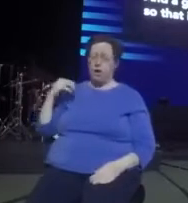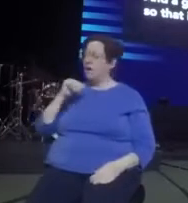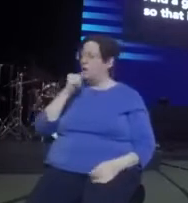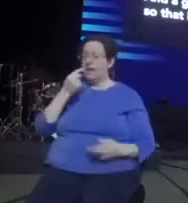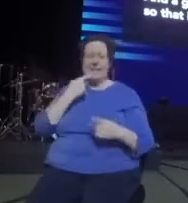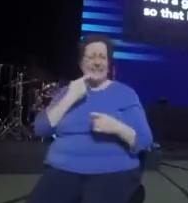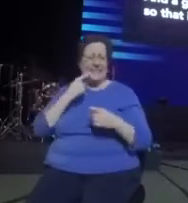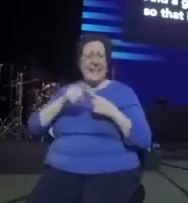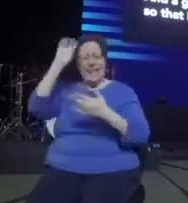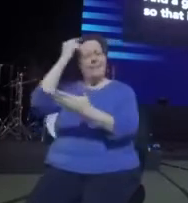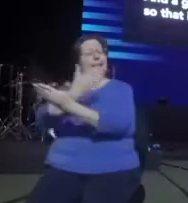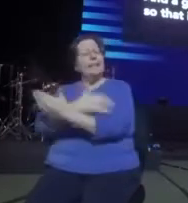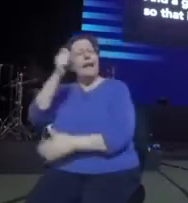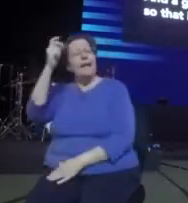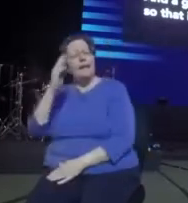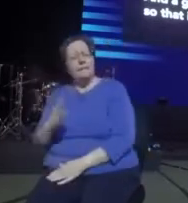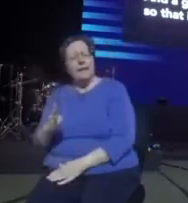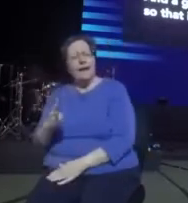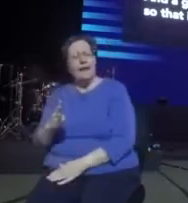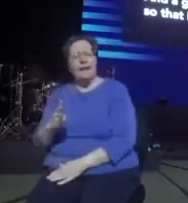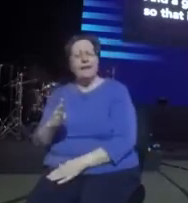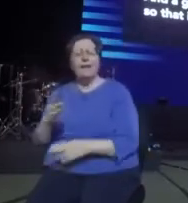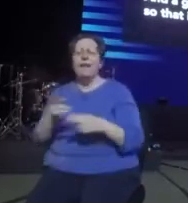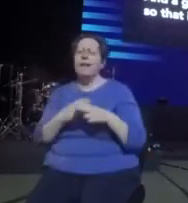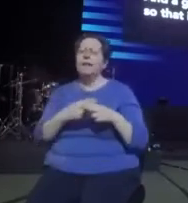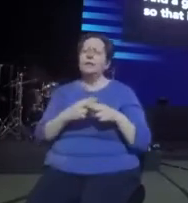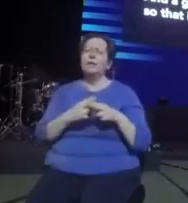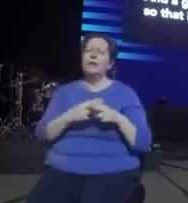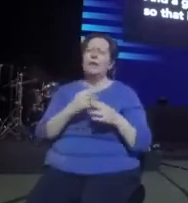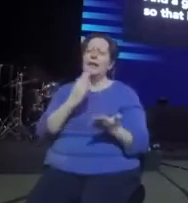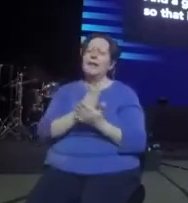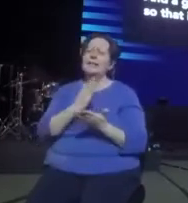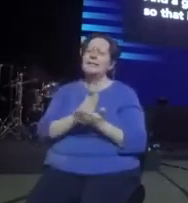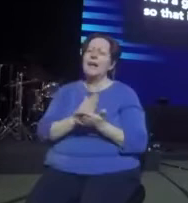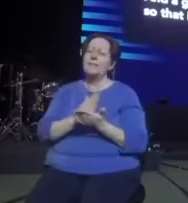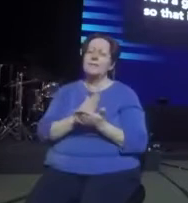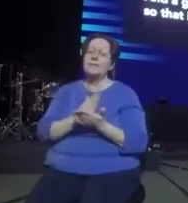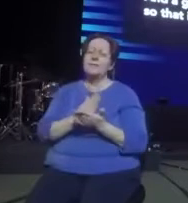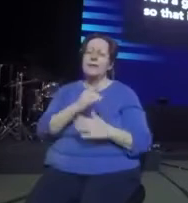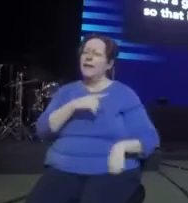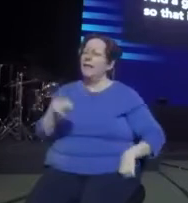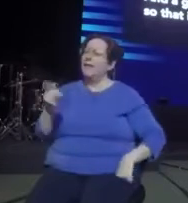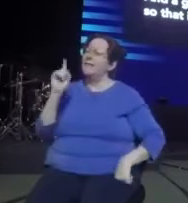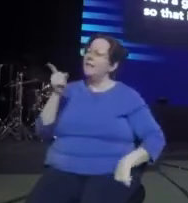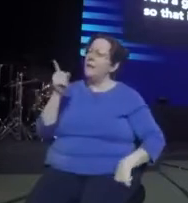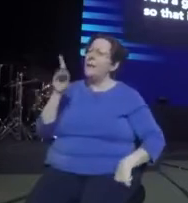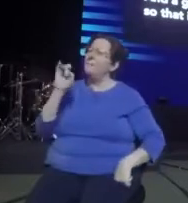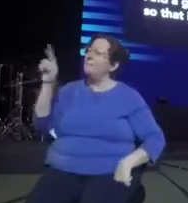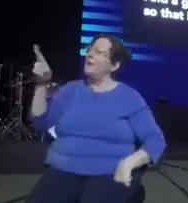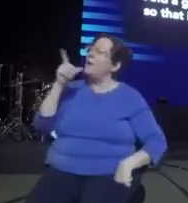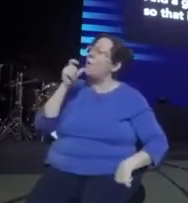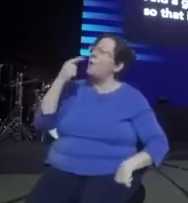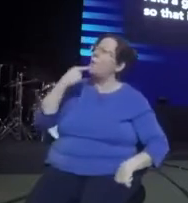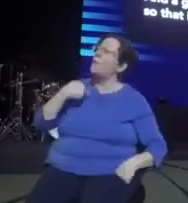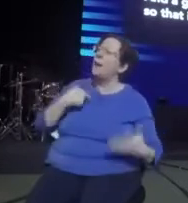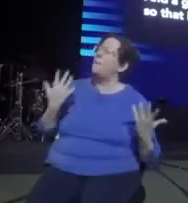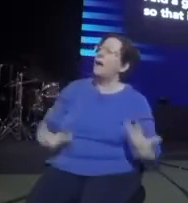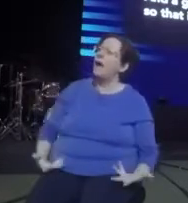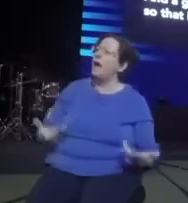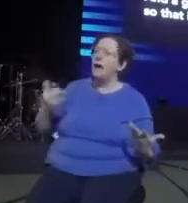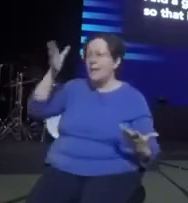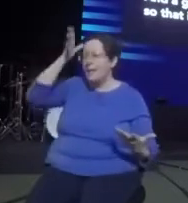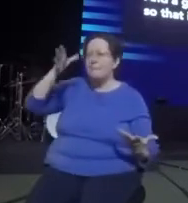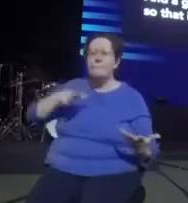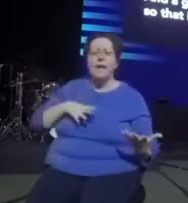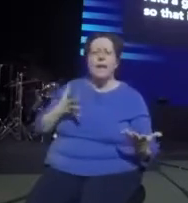call him the Son of God, because shortly after this, he stops them and buttonholes them and says, Peter, who do men say that I am?